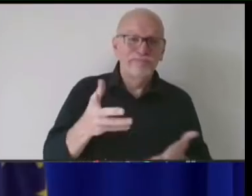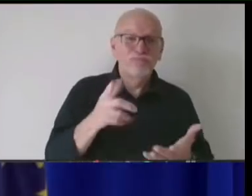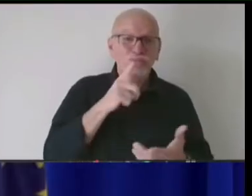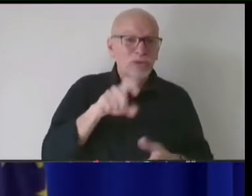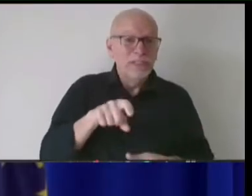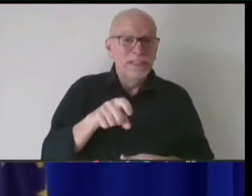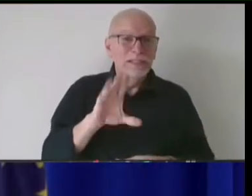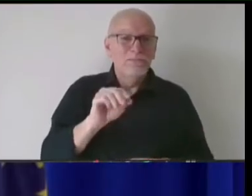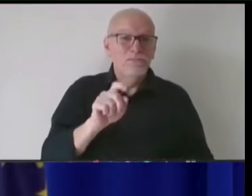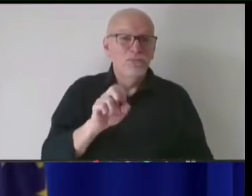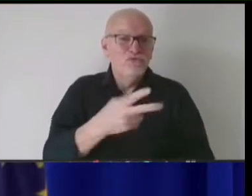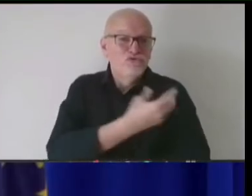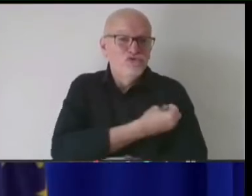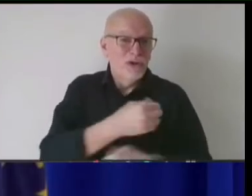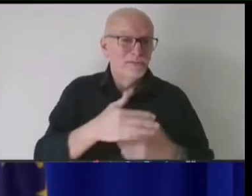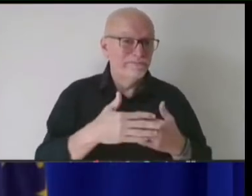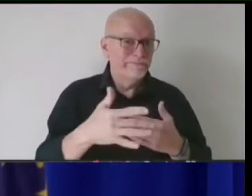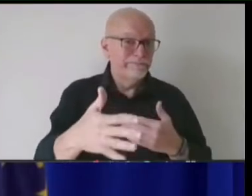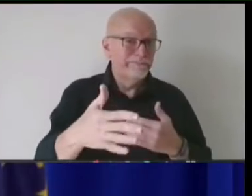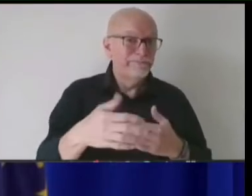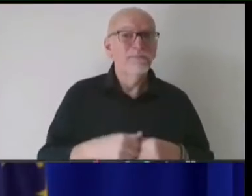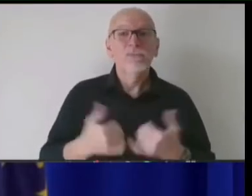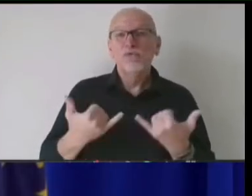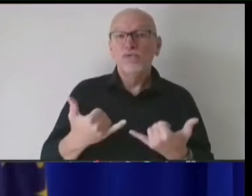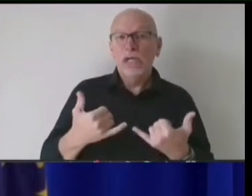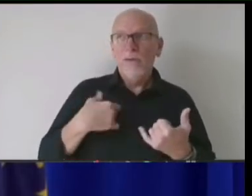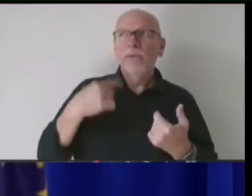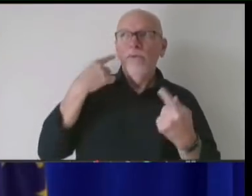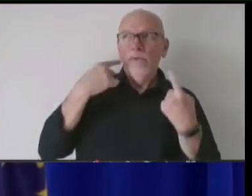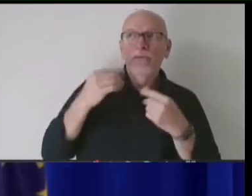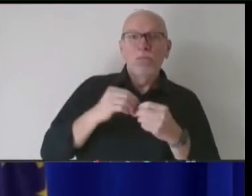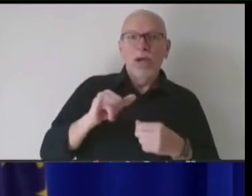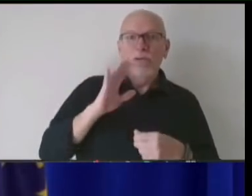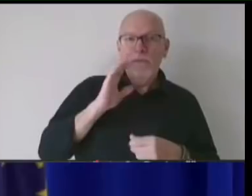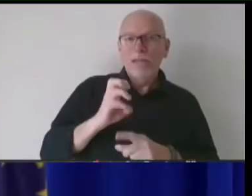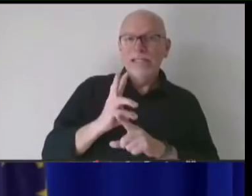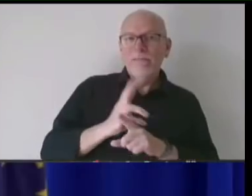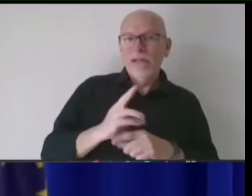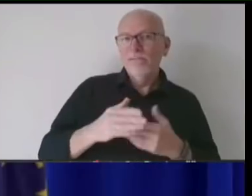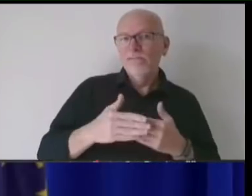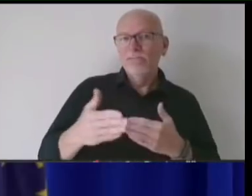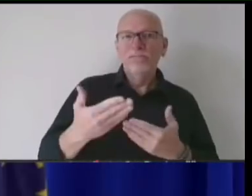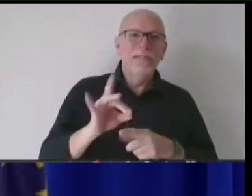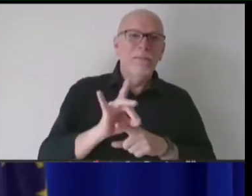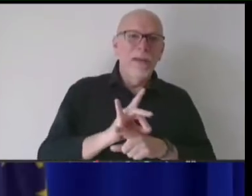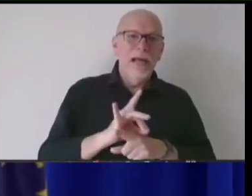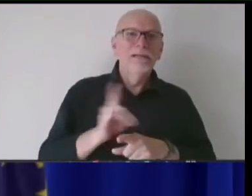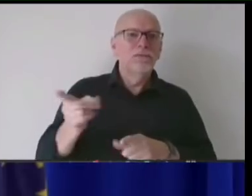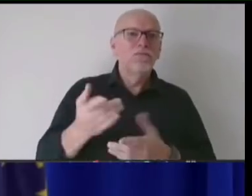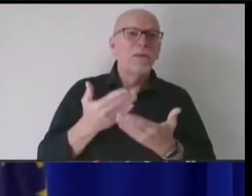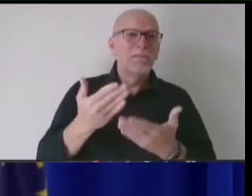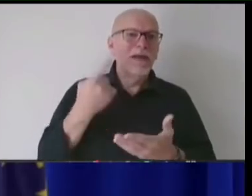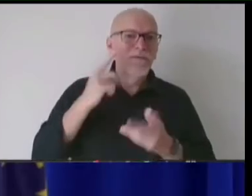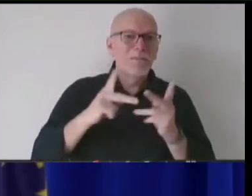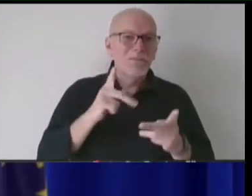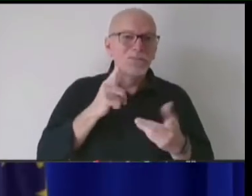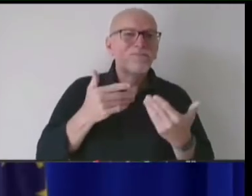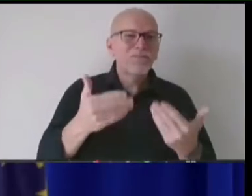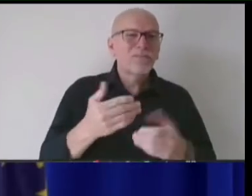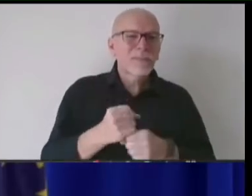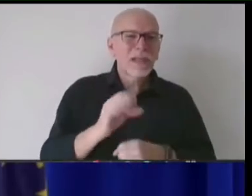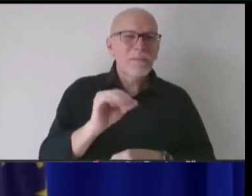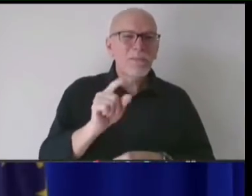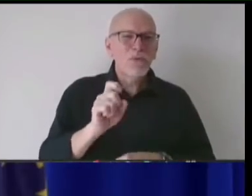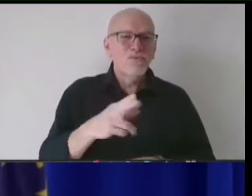over the coming months. Just today, we're hearing it's likely going to be 6 months and maybe not 8 months that they're recommending for people to go ahead and get the booster